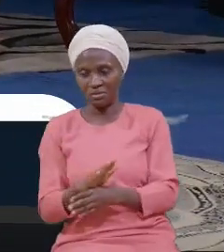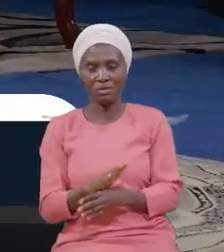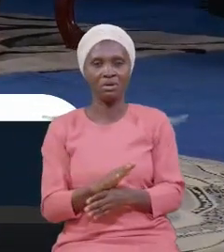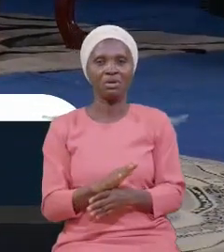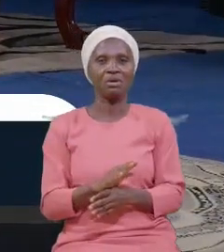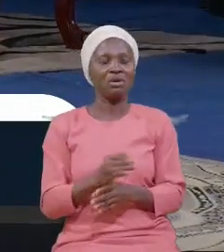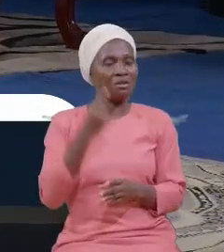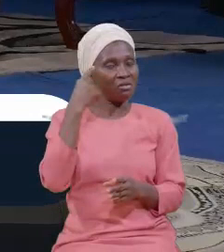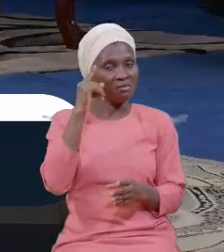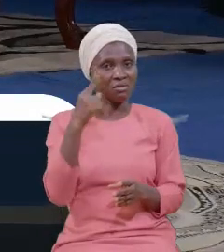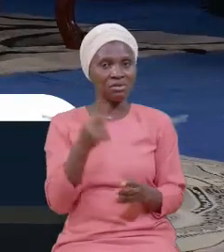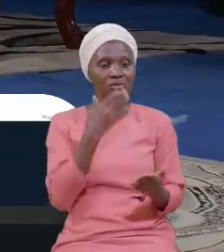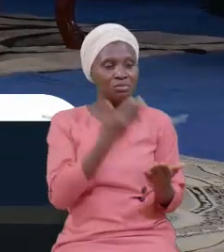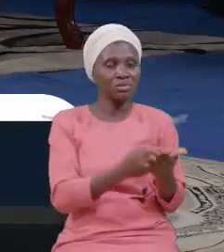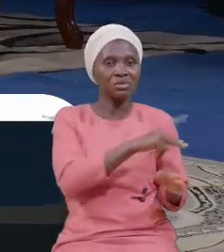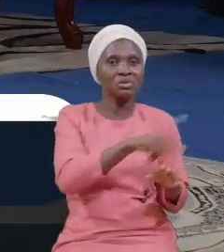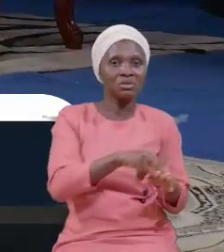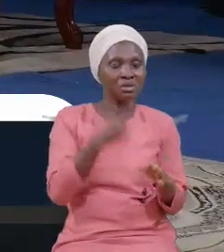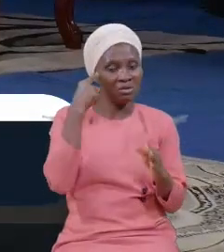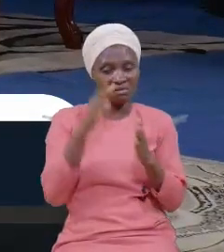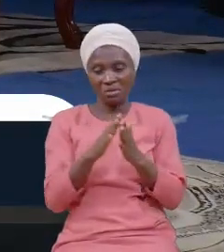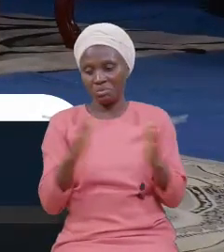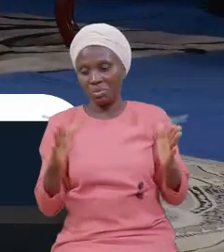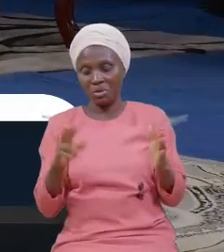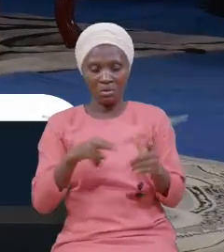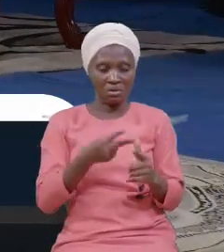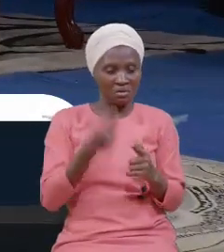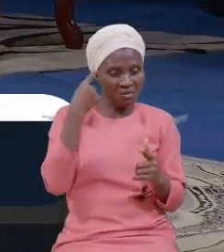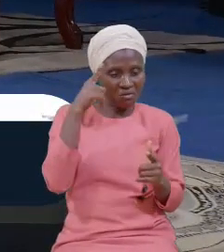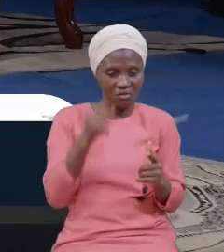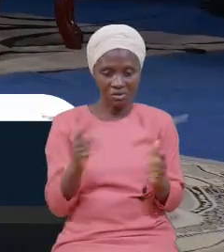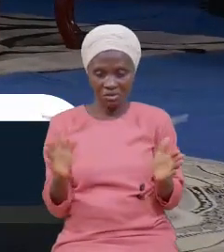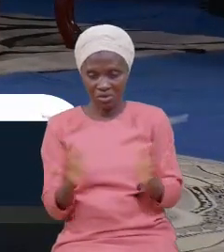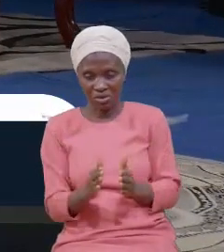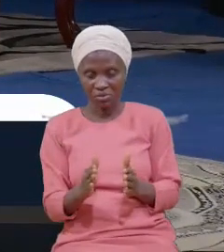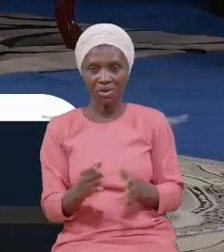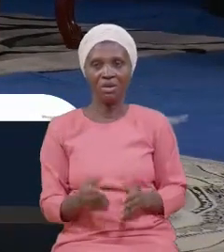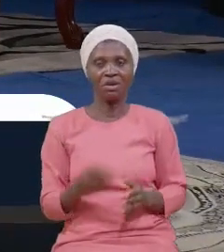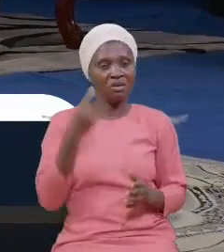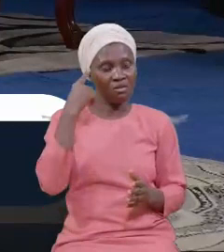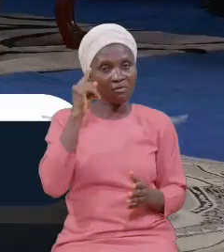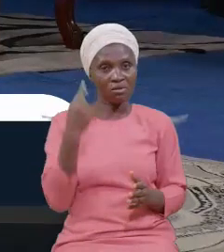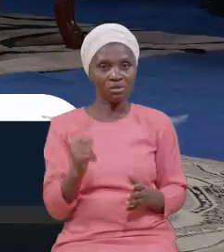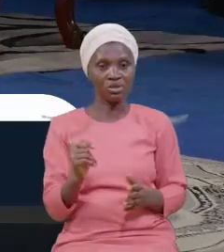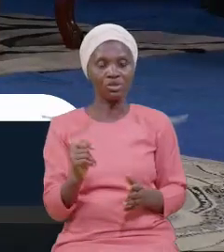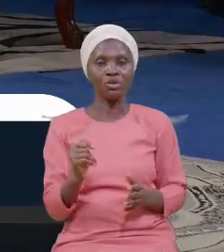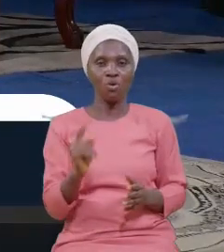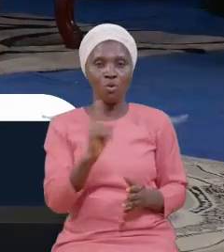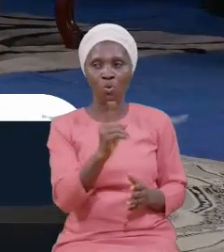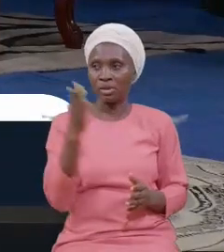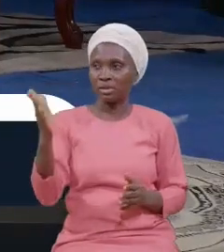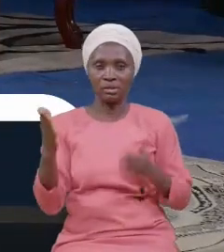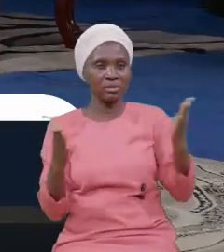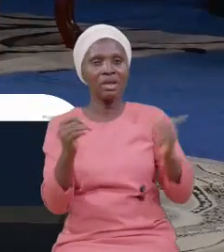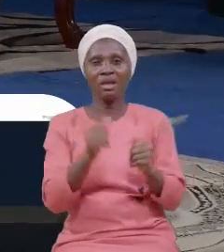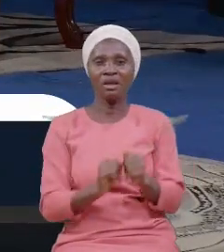big, for the small, for the one on ground here, for the one everywhere. Everywhere you